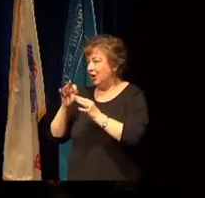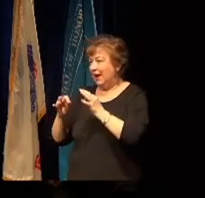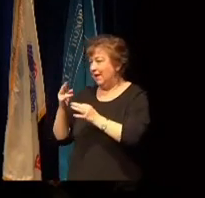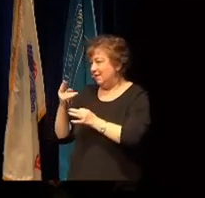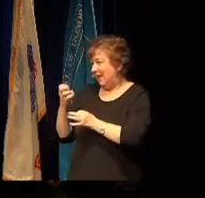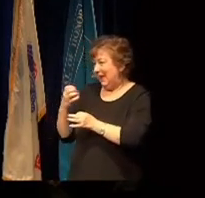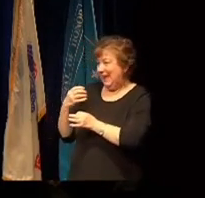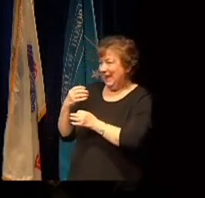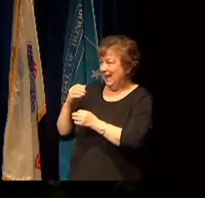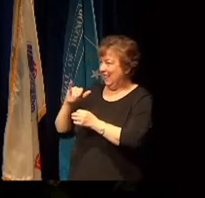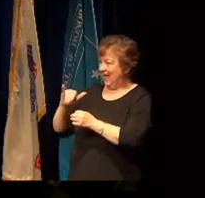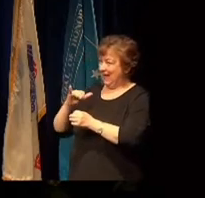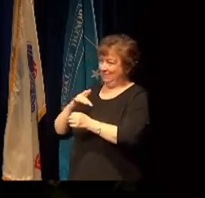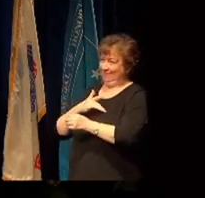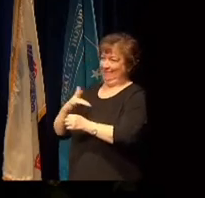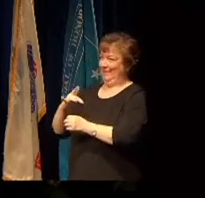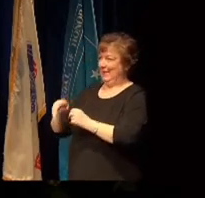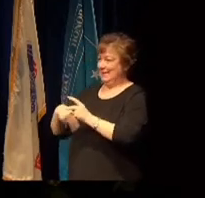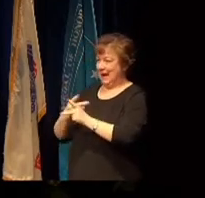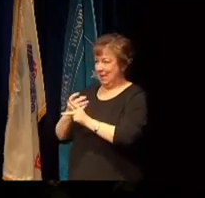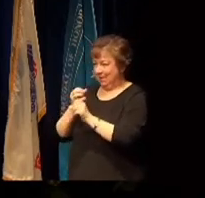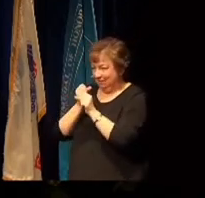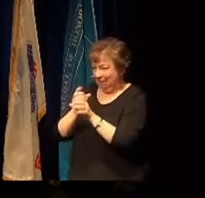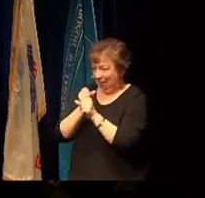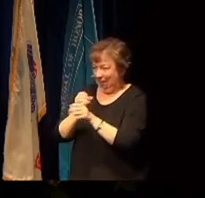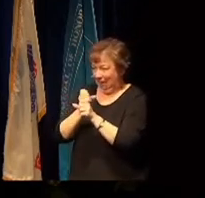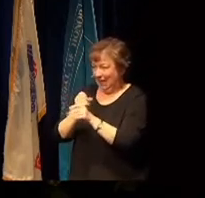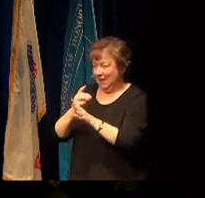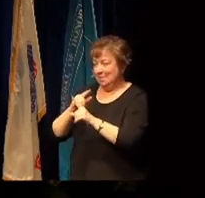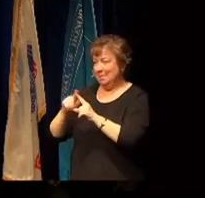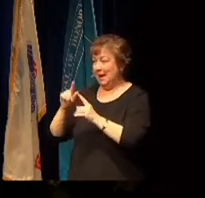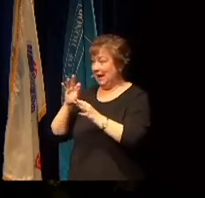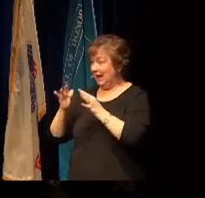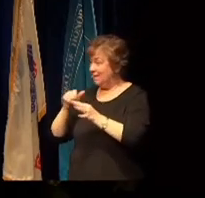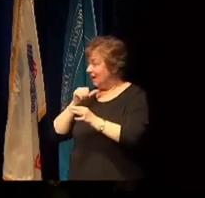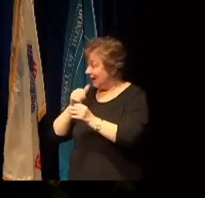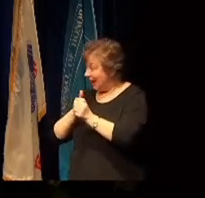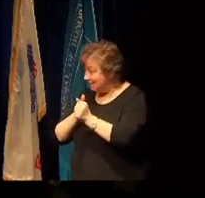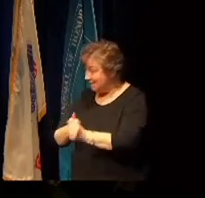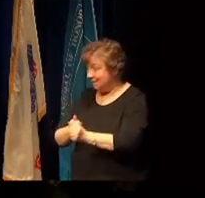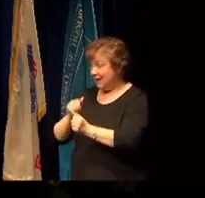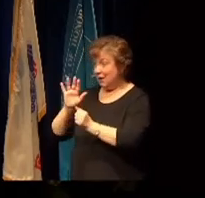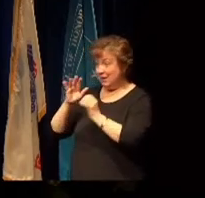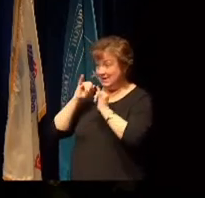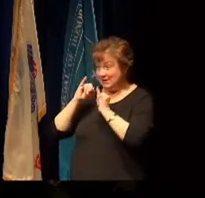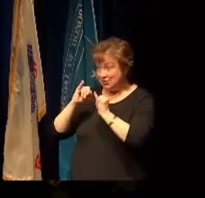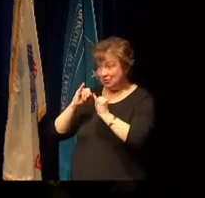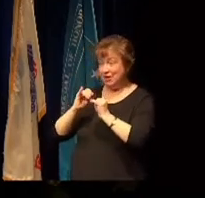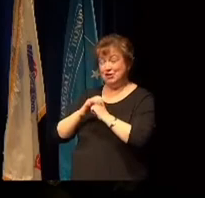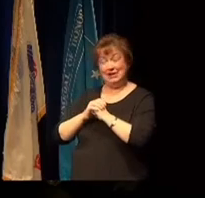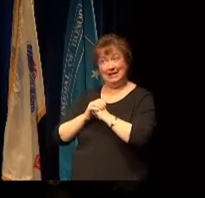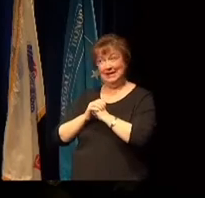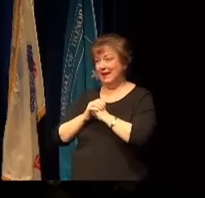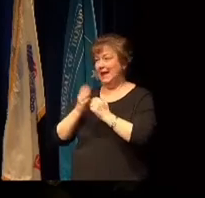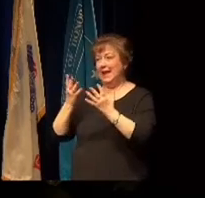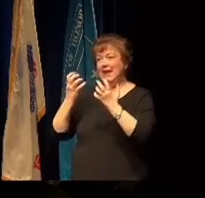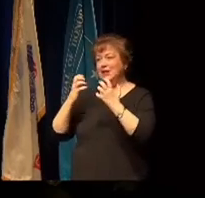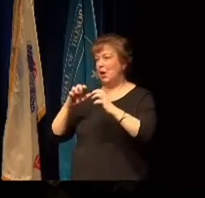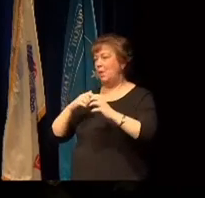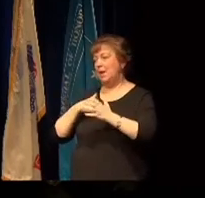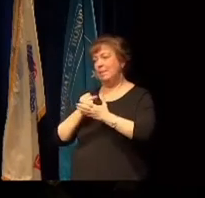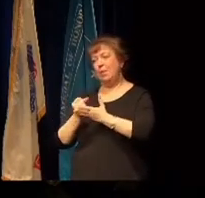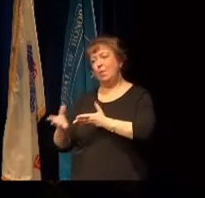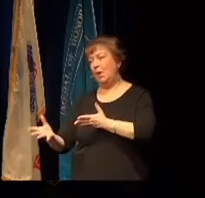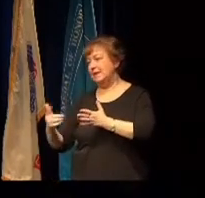lashing. But if he would give somebody a tongue lashing, it would be me for wasting this moment for